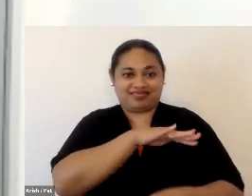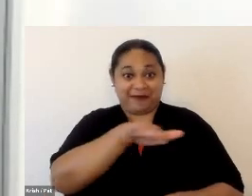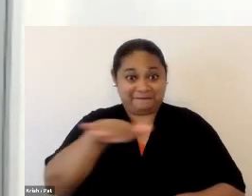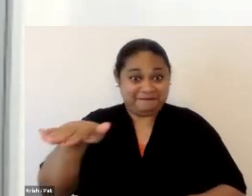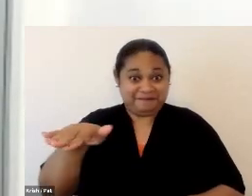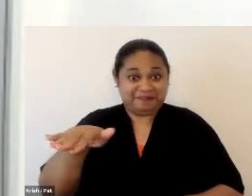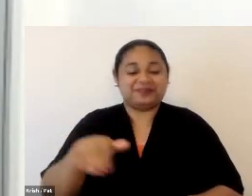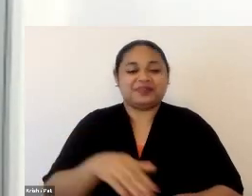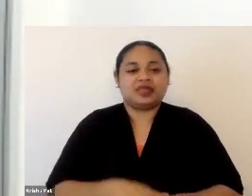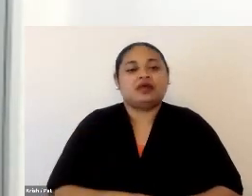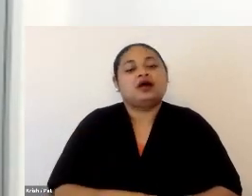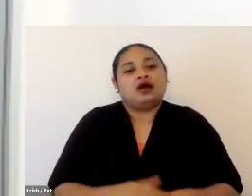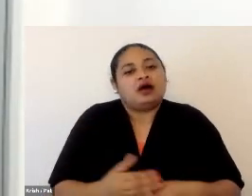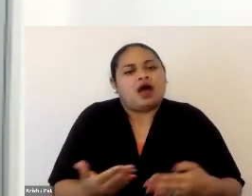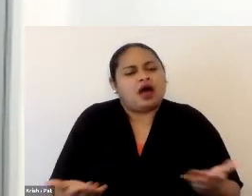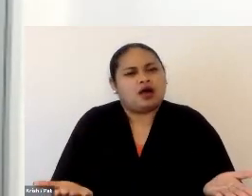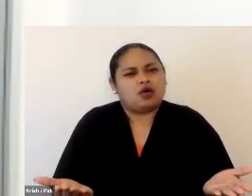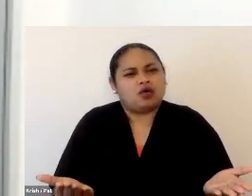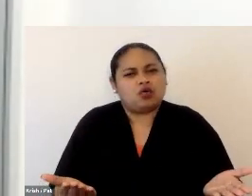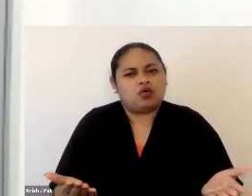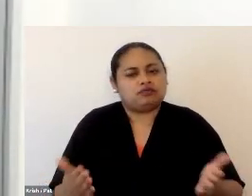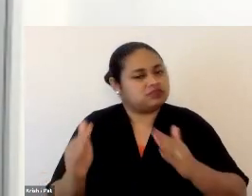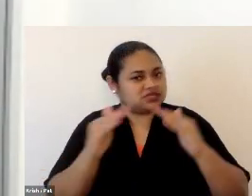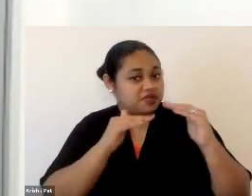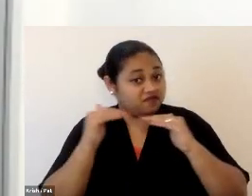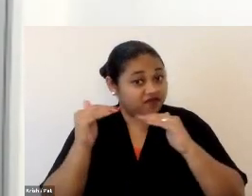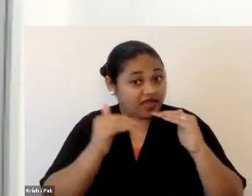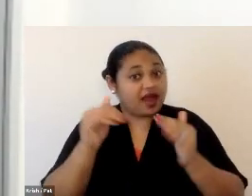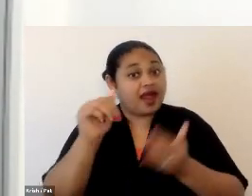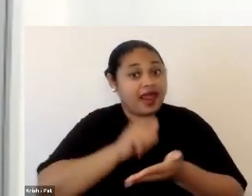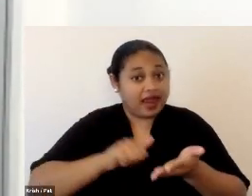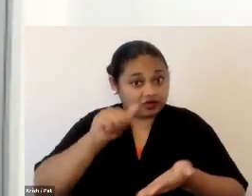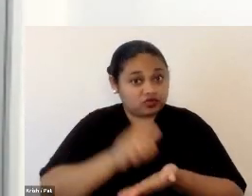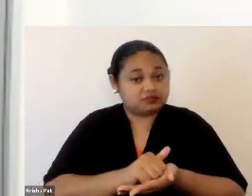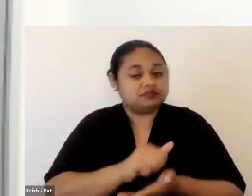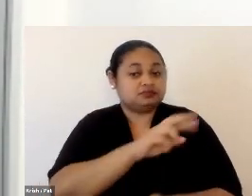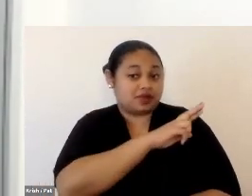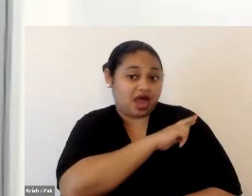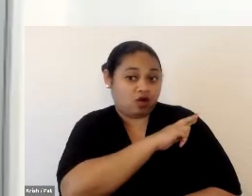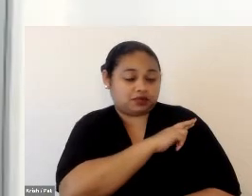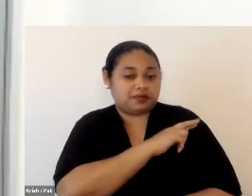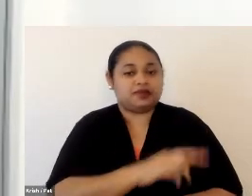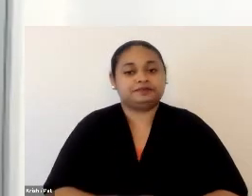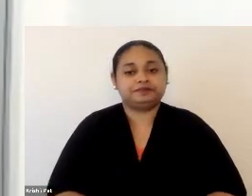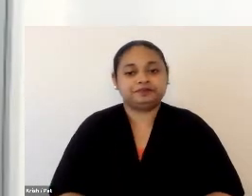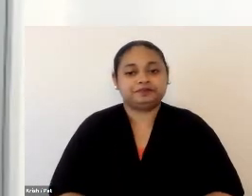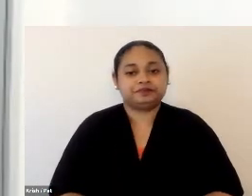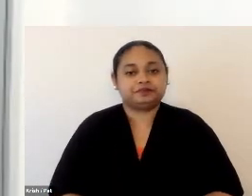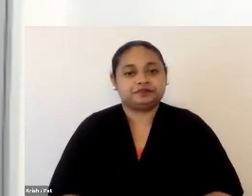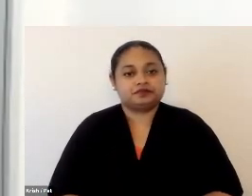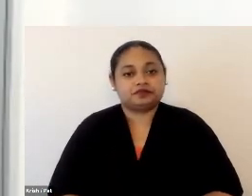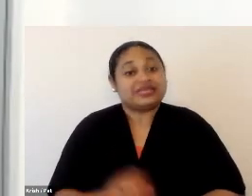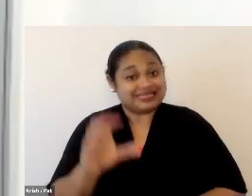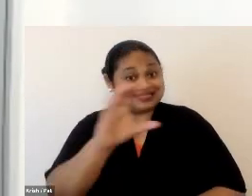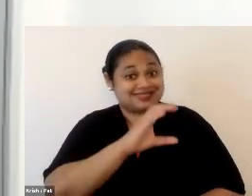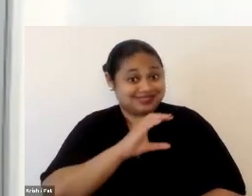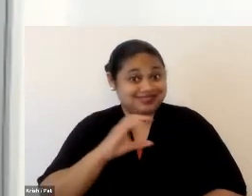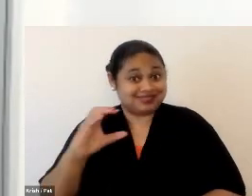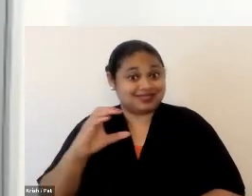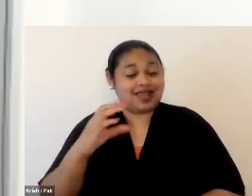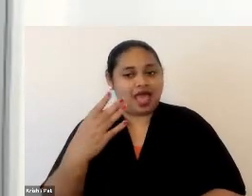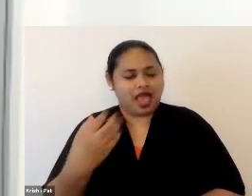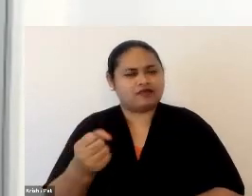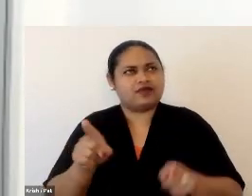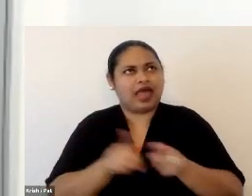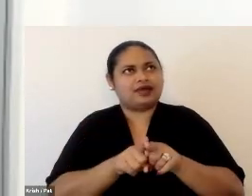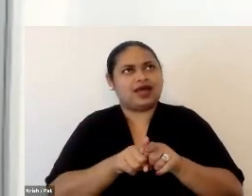are made in a way that is fair, accurate, and accountable. So citizens have a clear